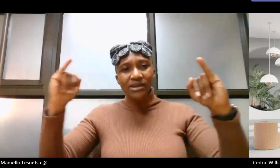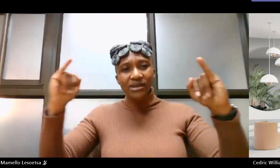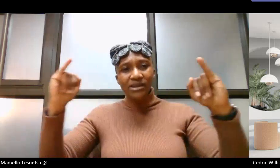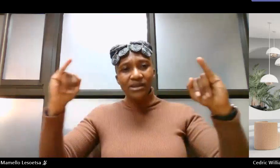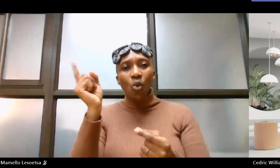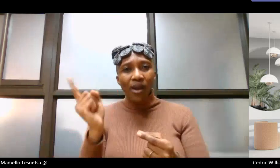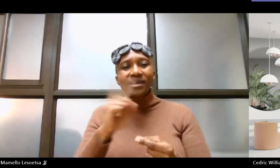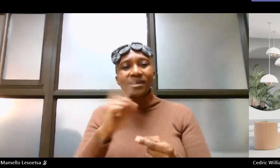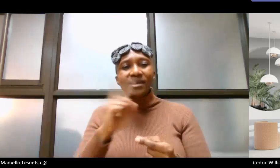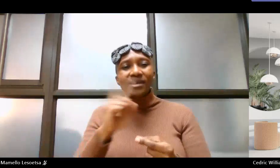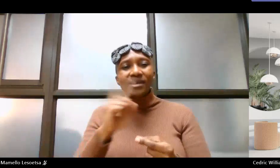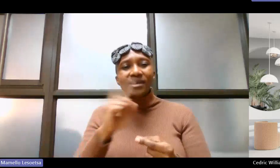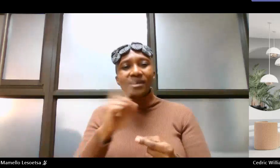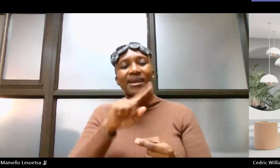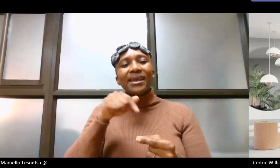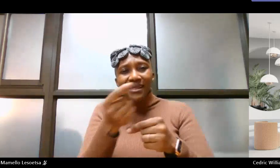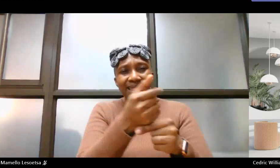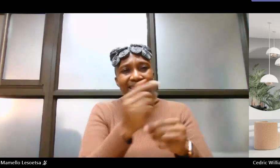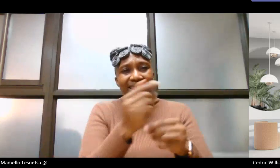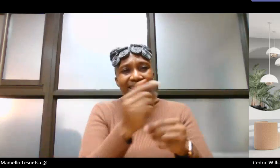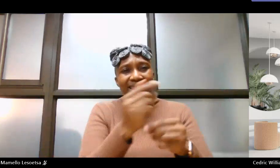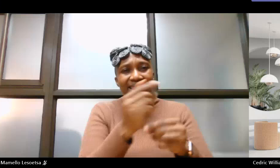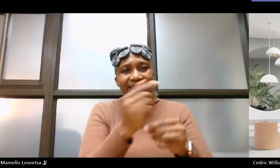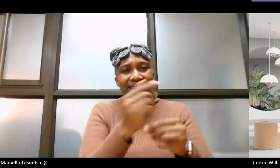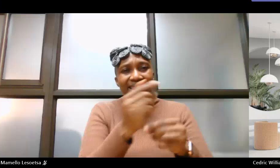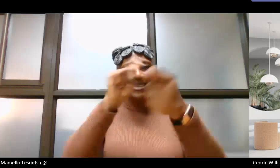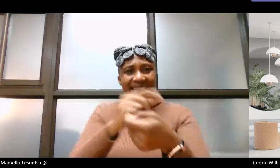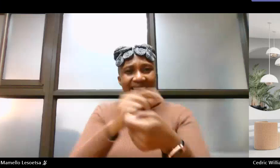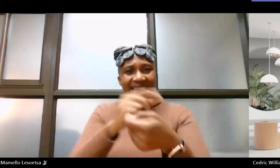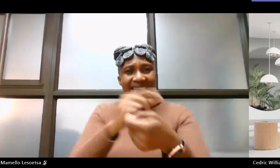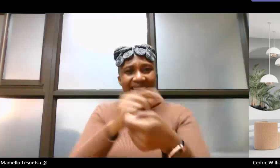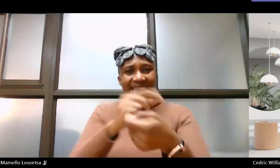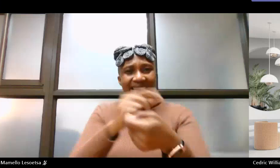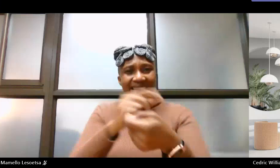change perceptions, because it's the only way we can push the agenda.